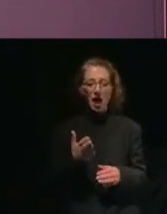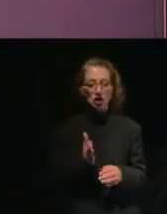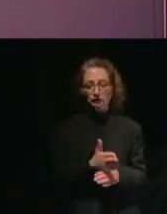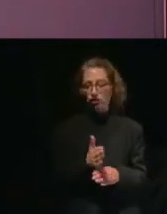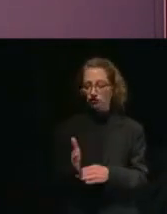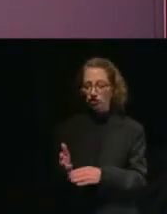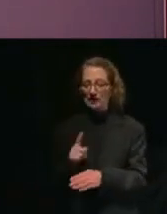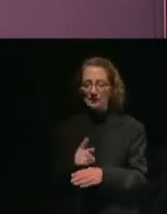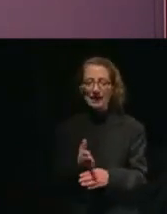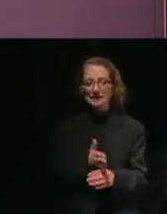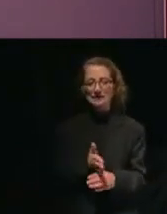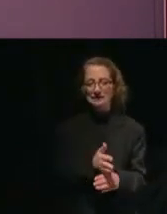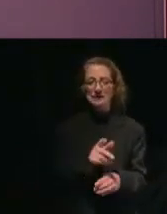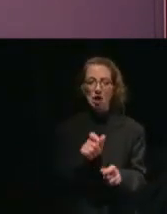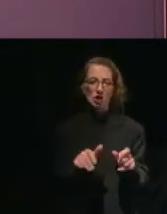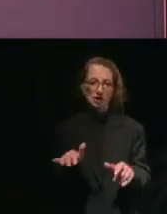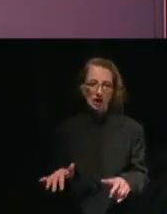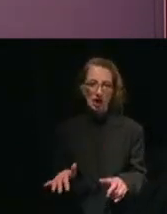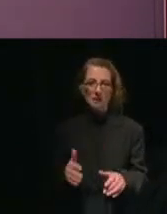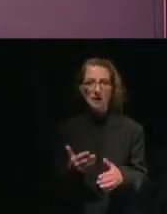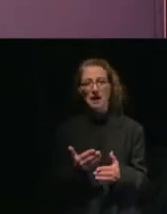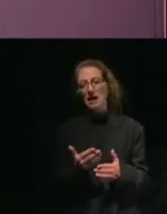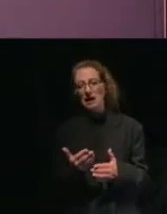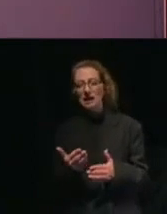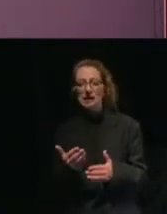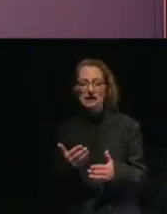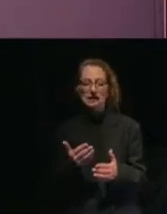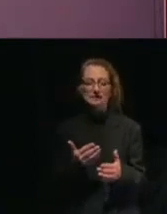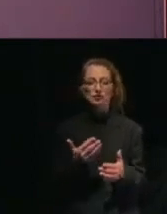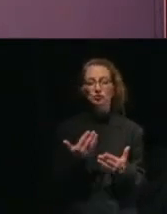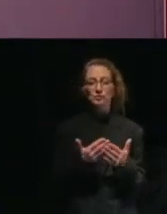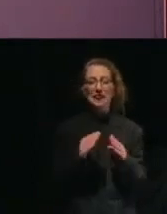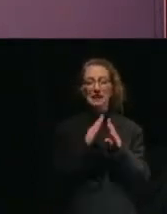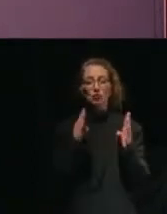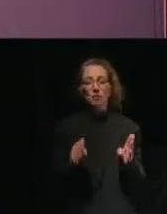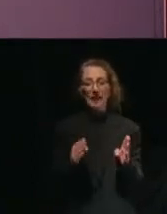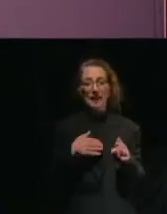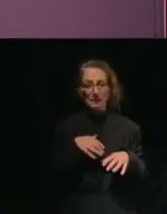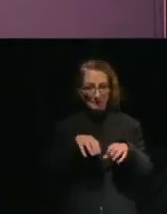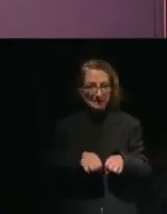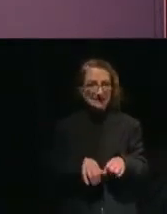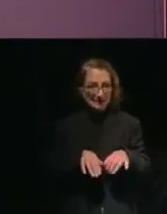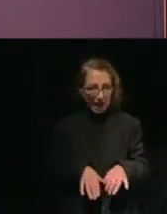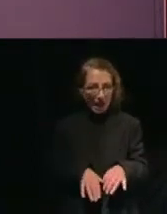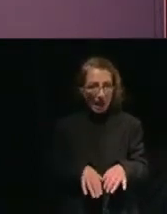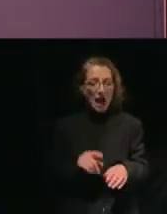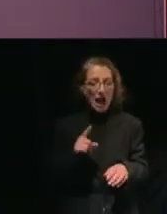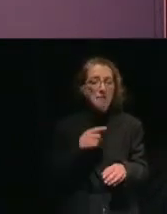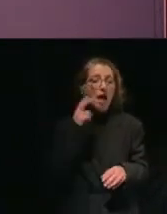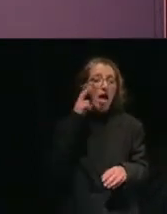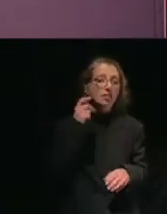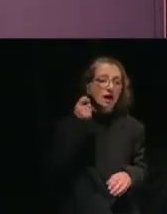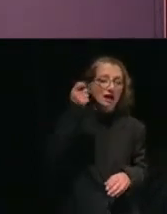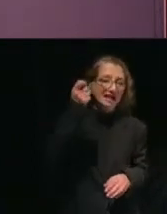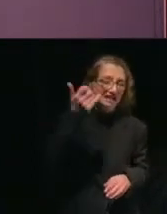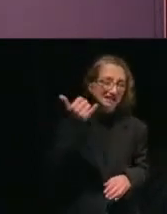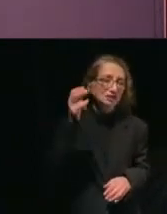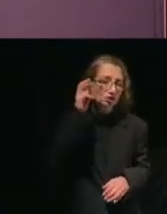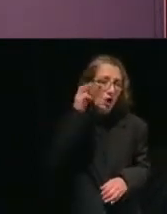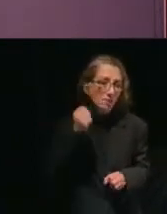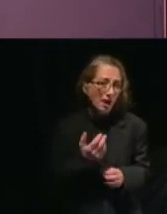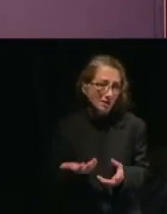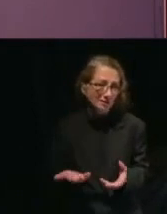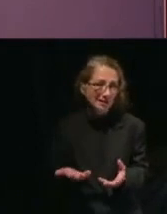who, despite the social insecurity, aren't worried, and people who have assets who are still worried about how they survive